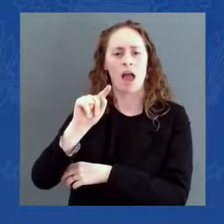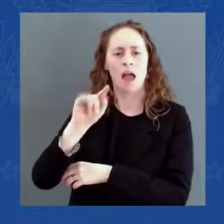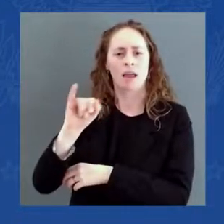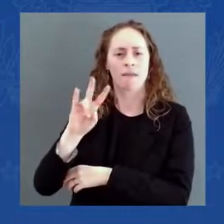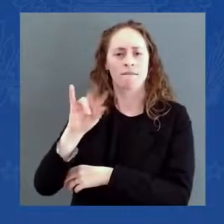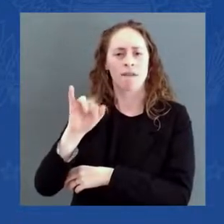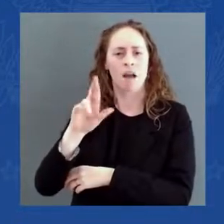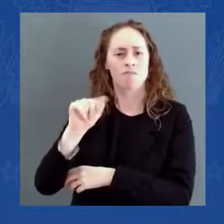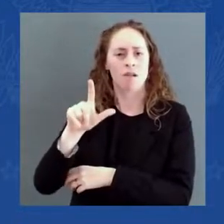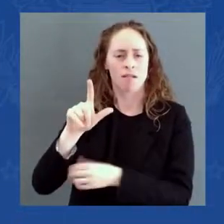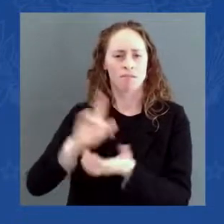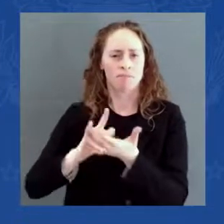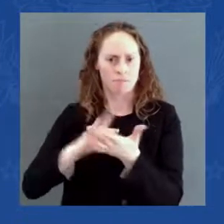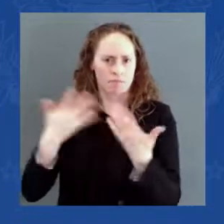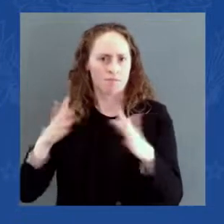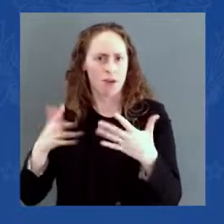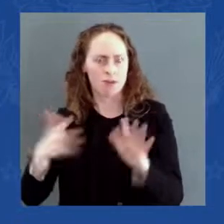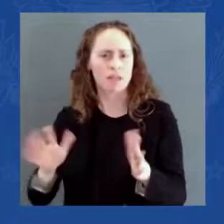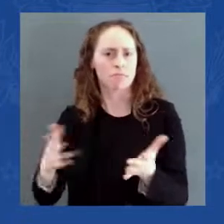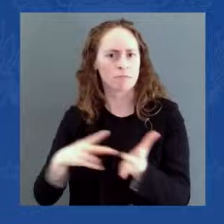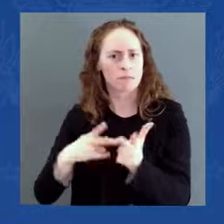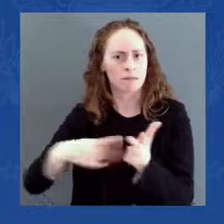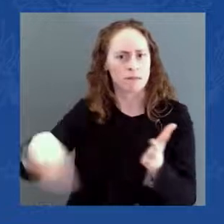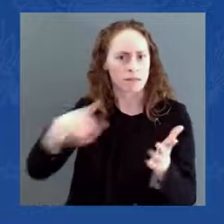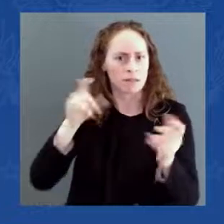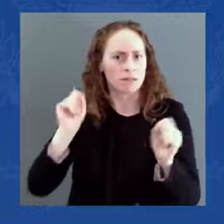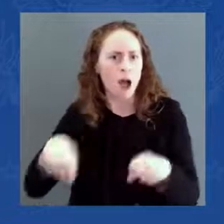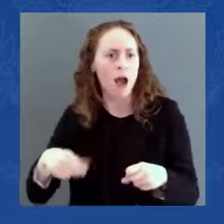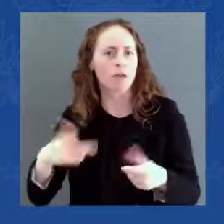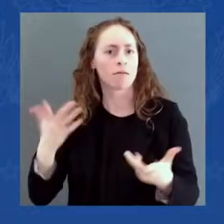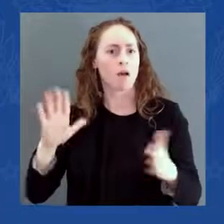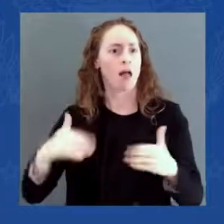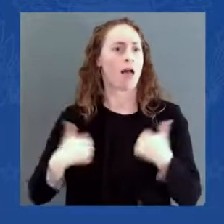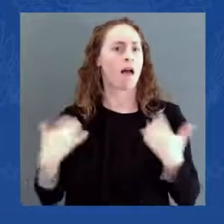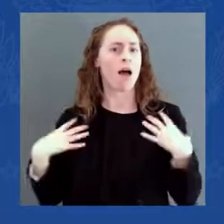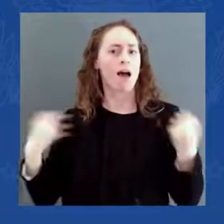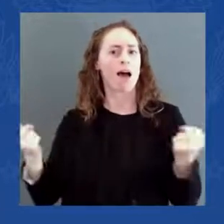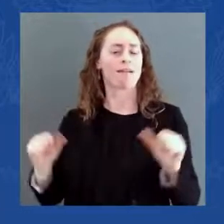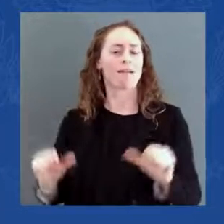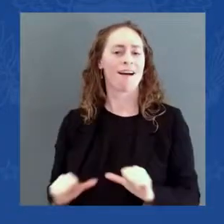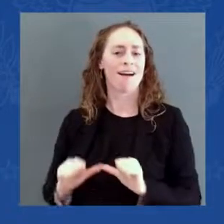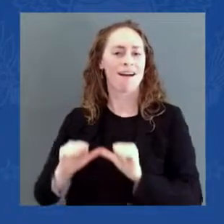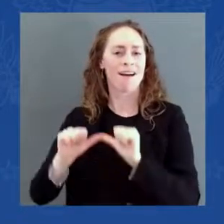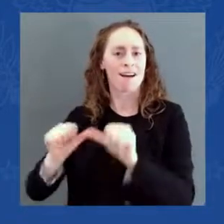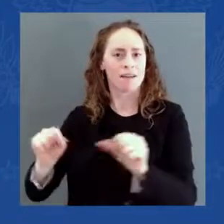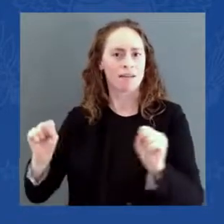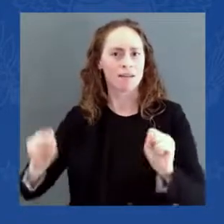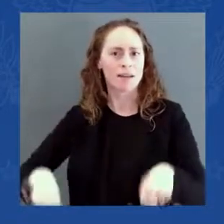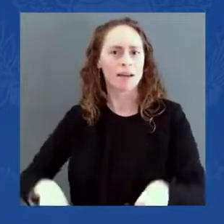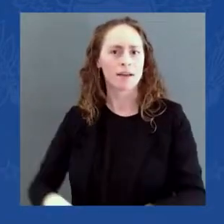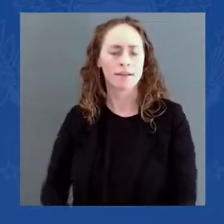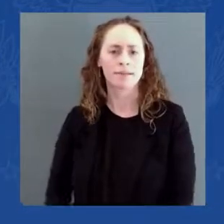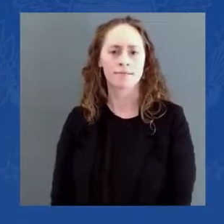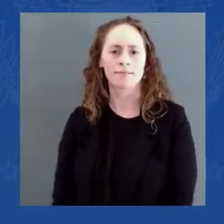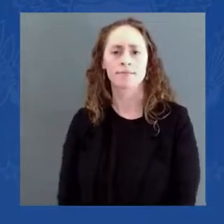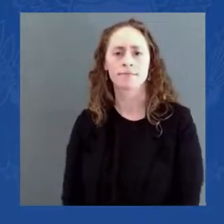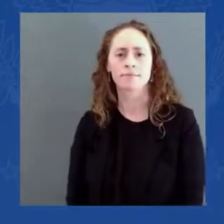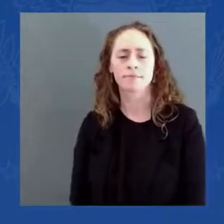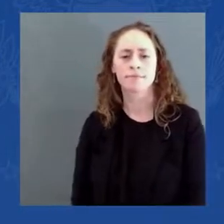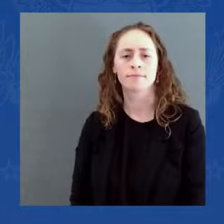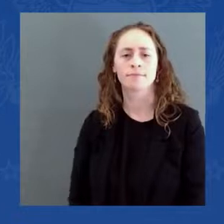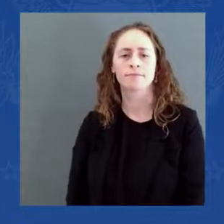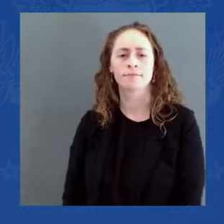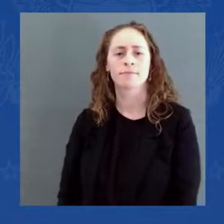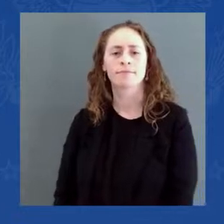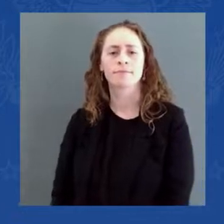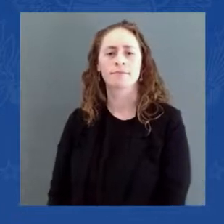we have promising new antiviral pills on the horizon that could help prevent hospitalizations and death